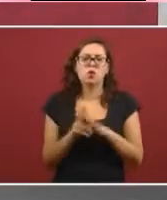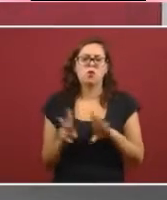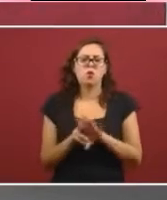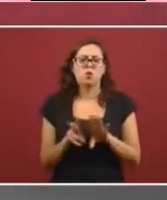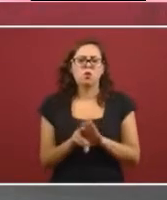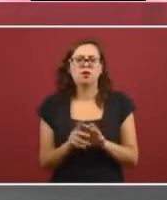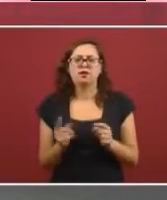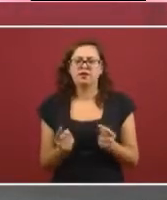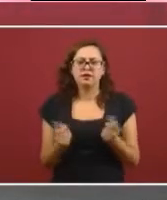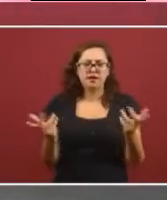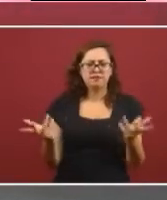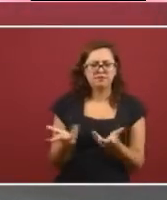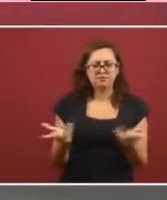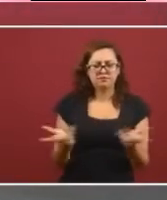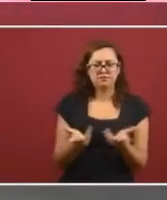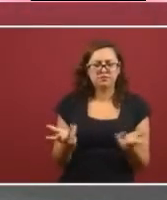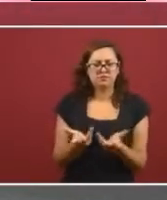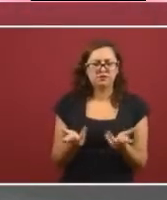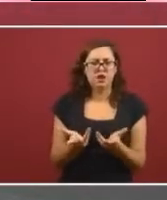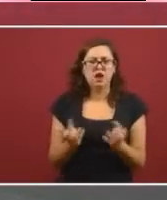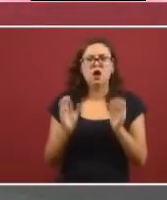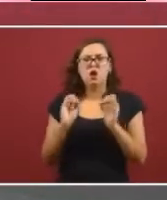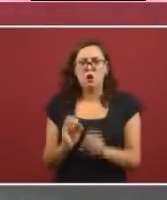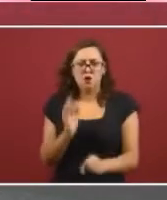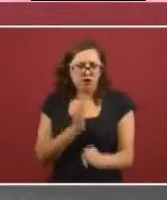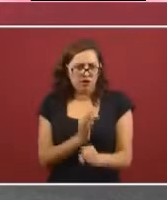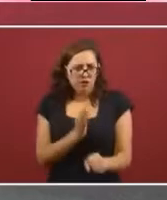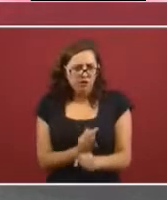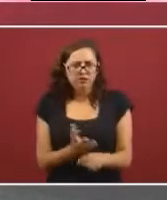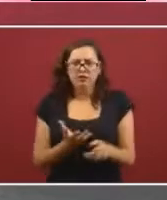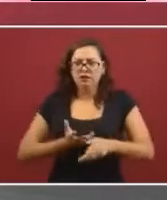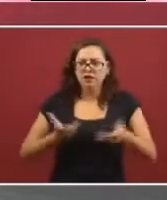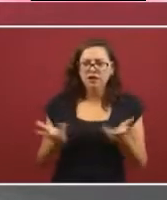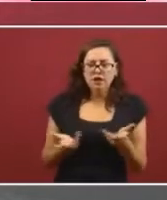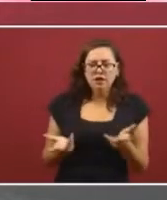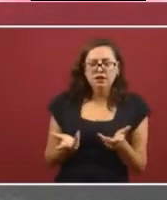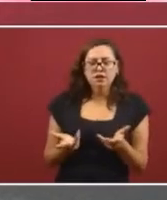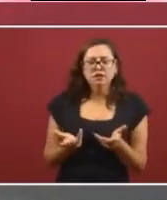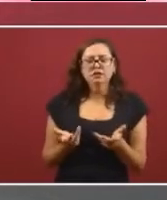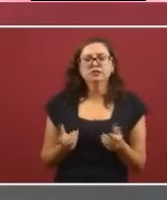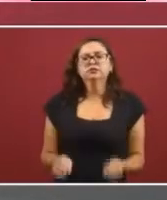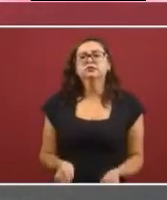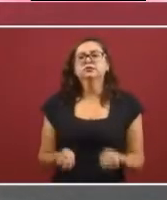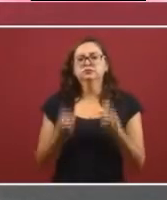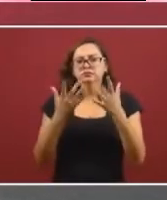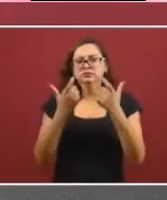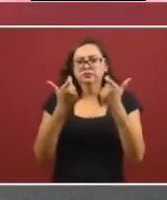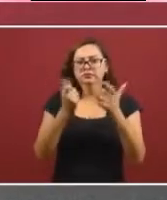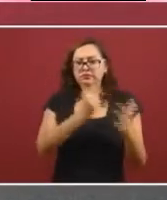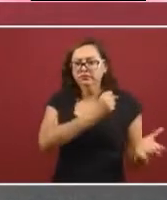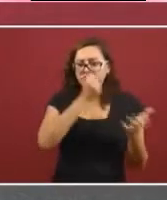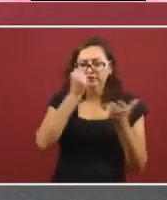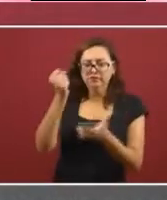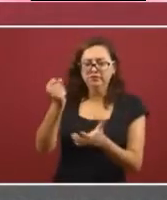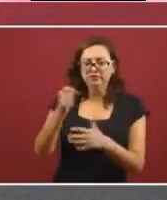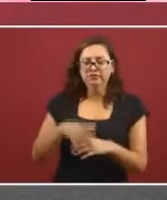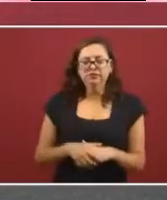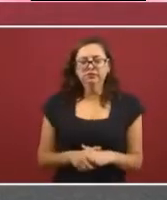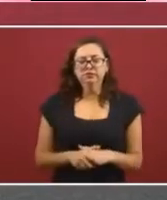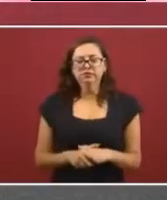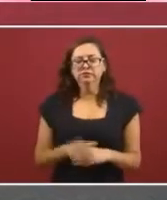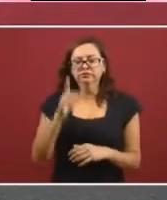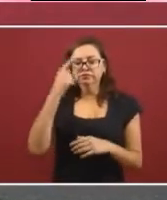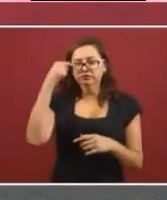we are going to be going forth with, and what are we doing, what resources are being destined for that,